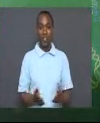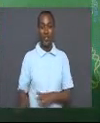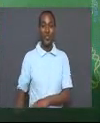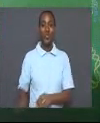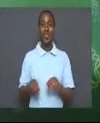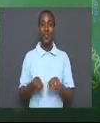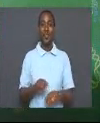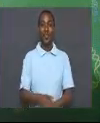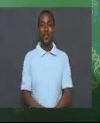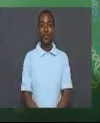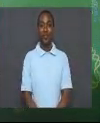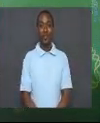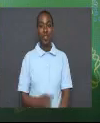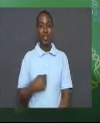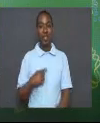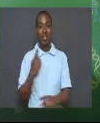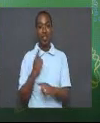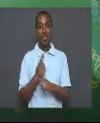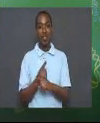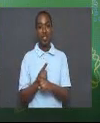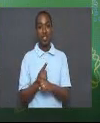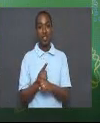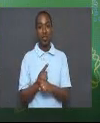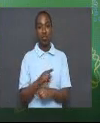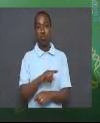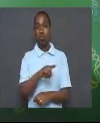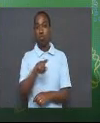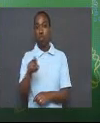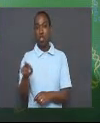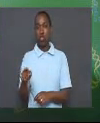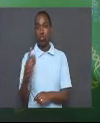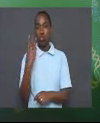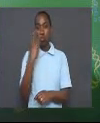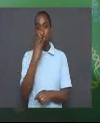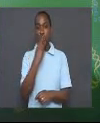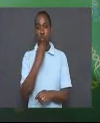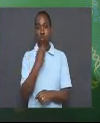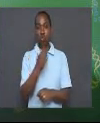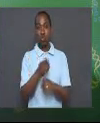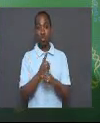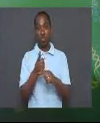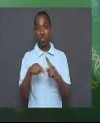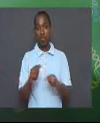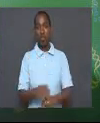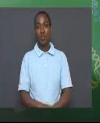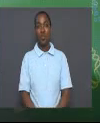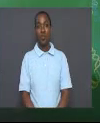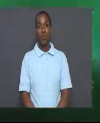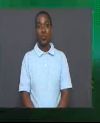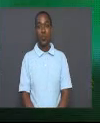Welcome back, students. I am sure you came up with an excellent list of